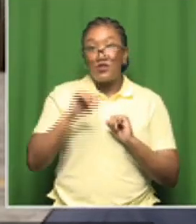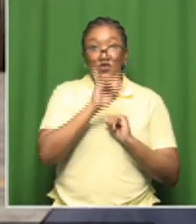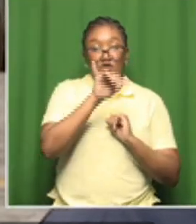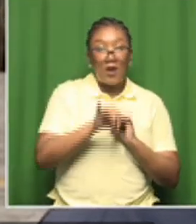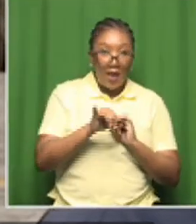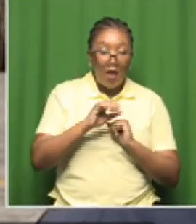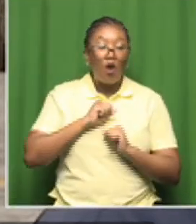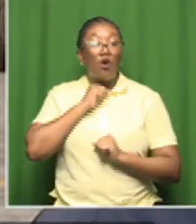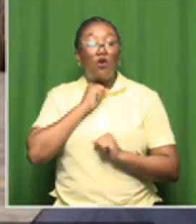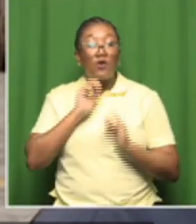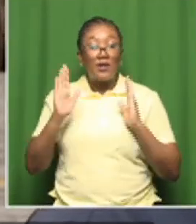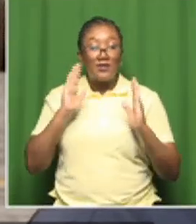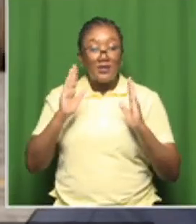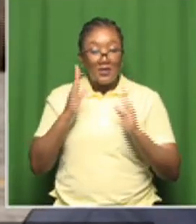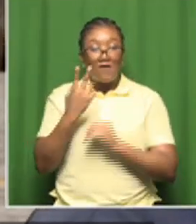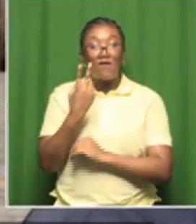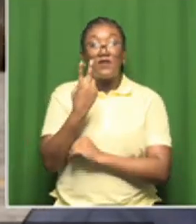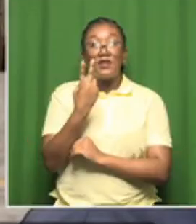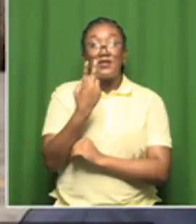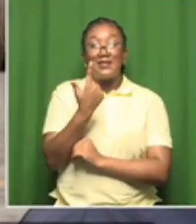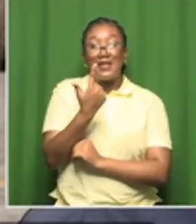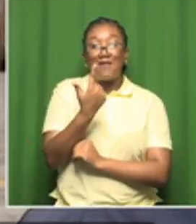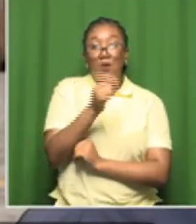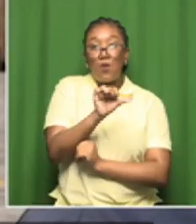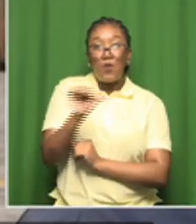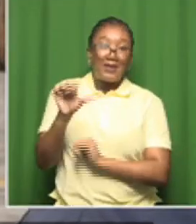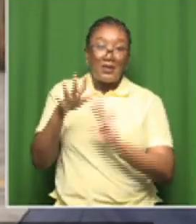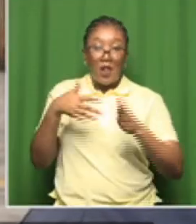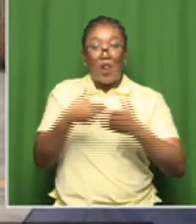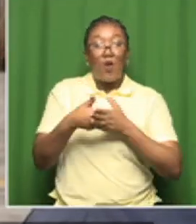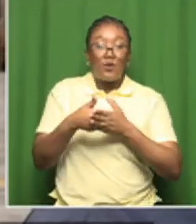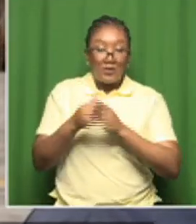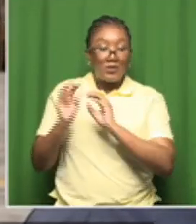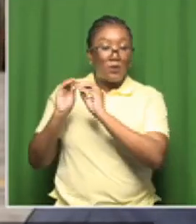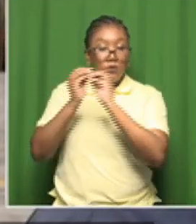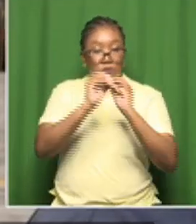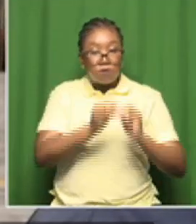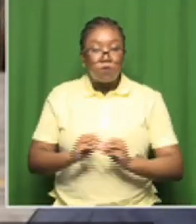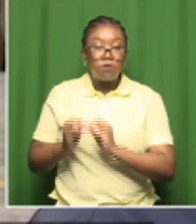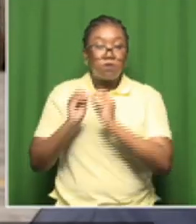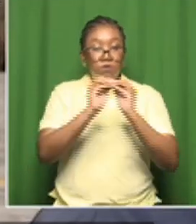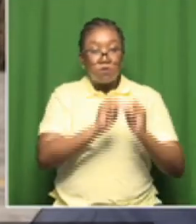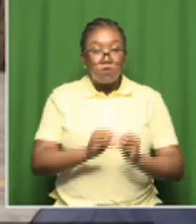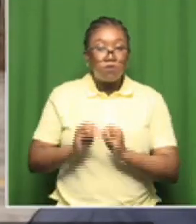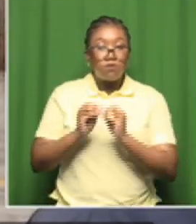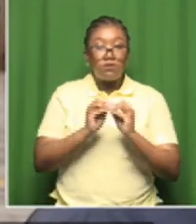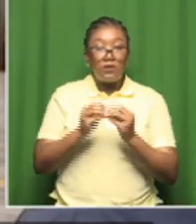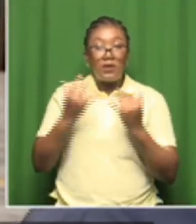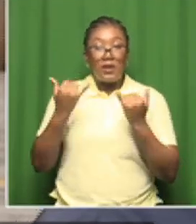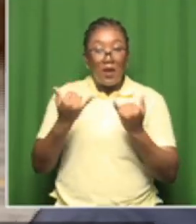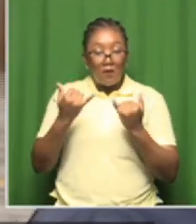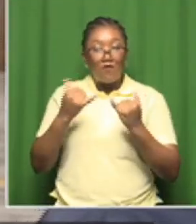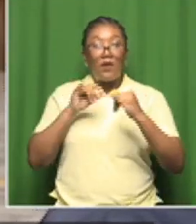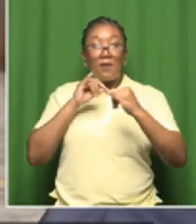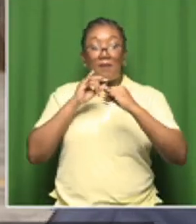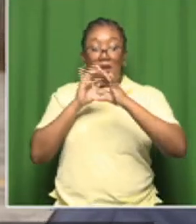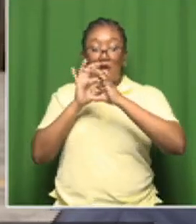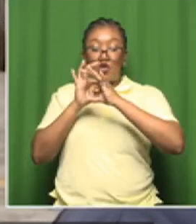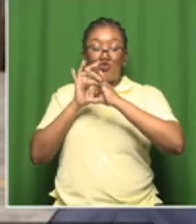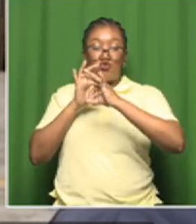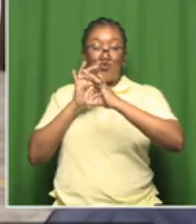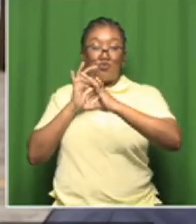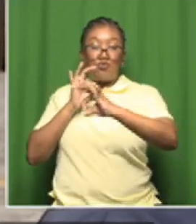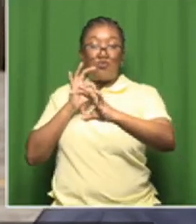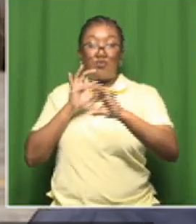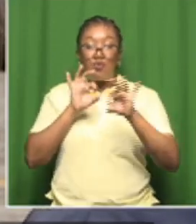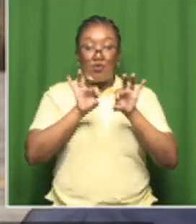we actually closed for 7 weeks shutdown, and we took the time to actually replace the track ropes that the cable cars run